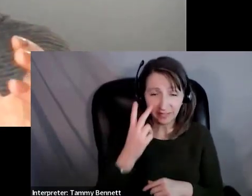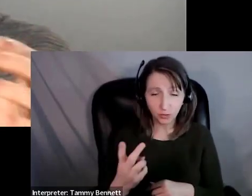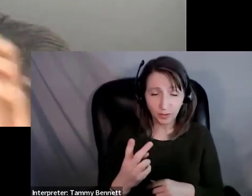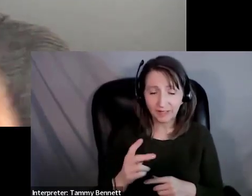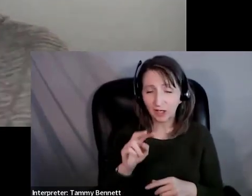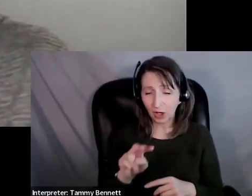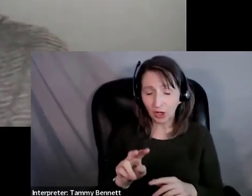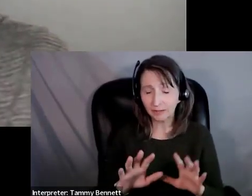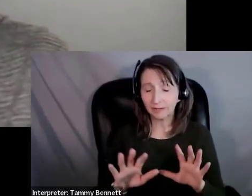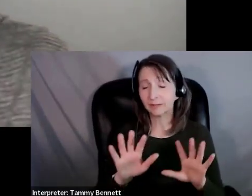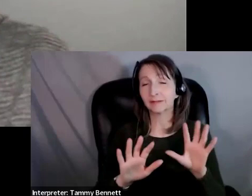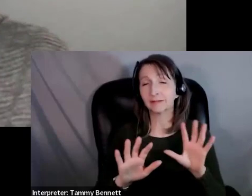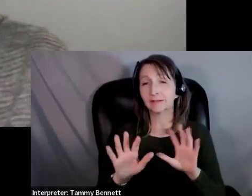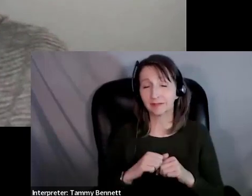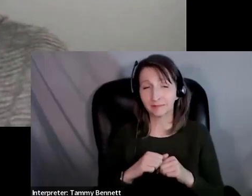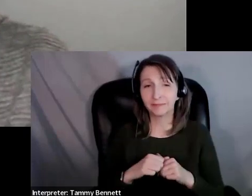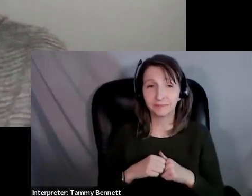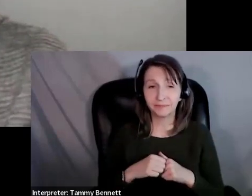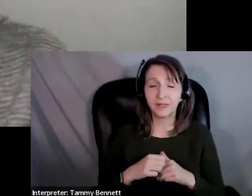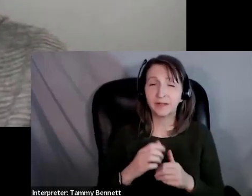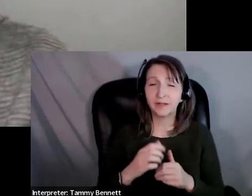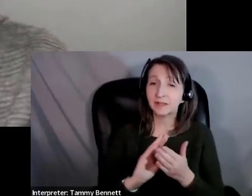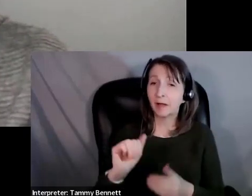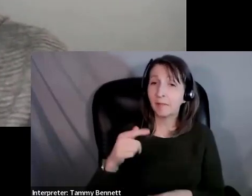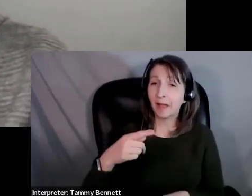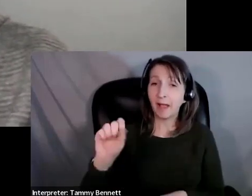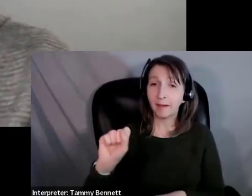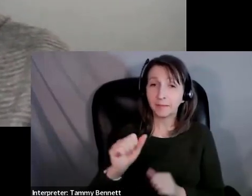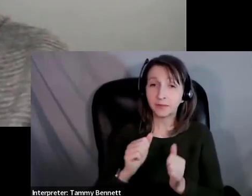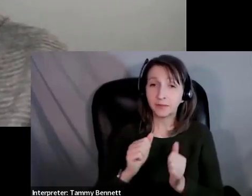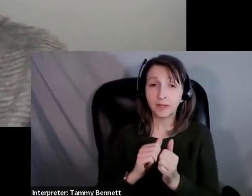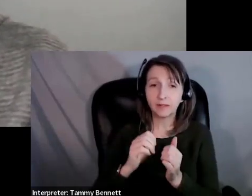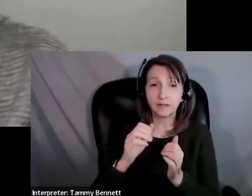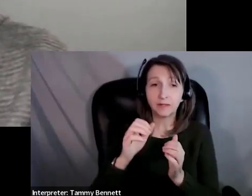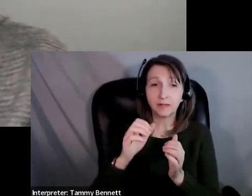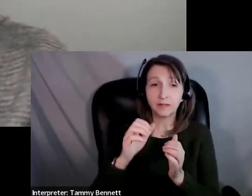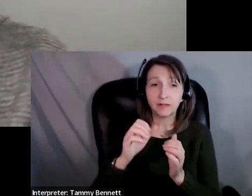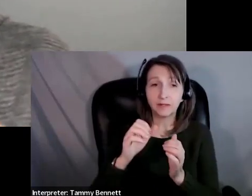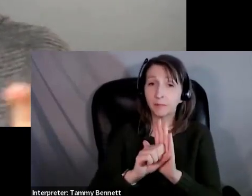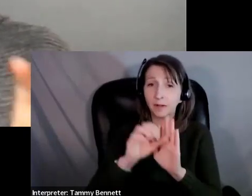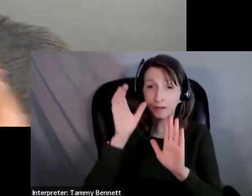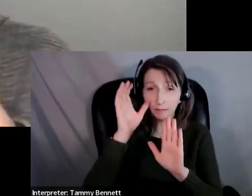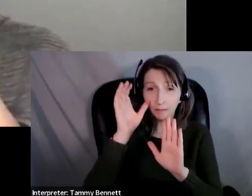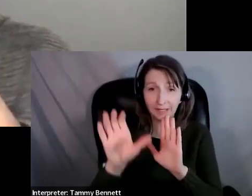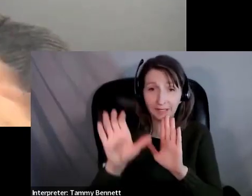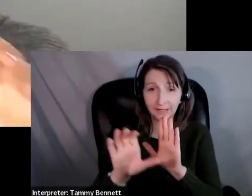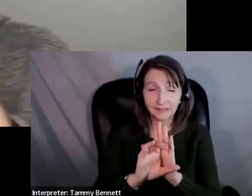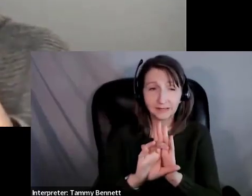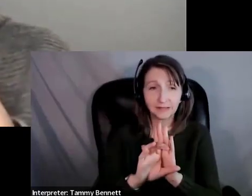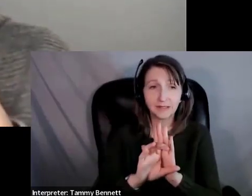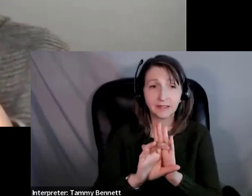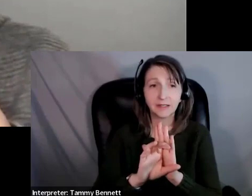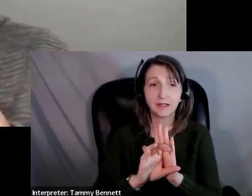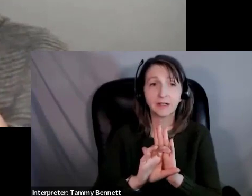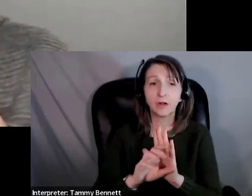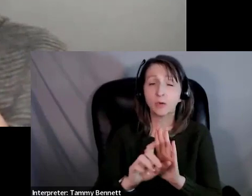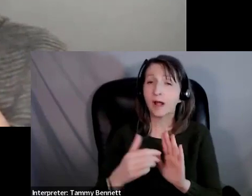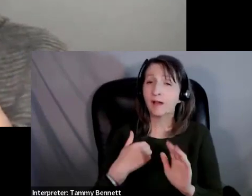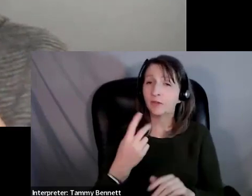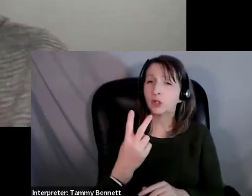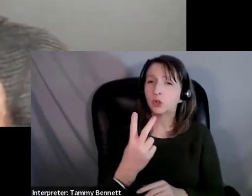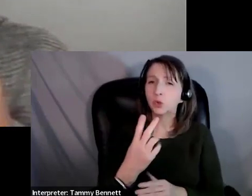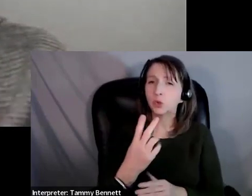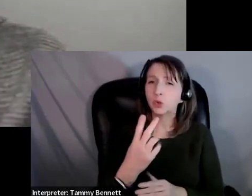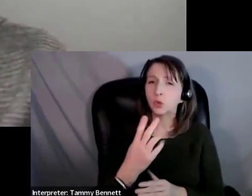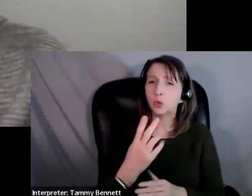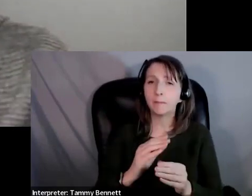are, um, are great apps, um, with pics, um, symbol pics, uh, which just have the movement, the two-part movement of signs.